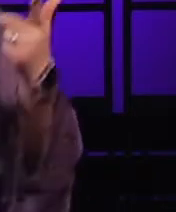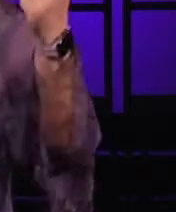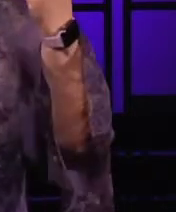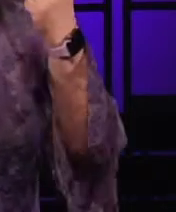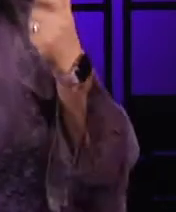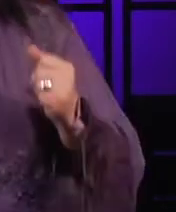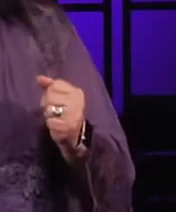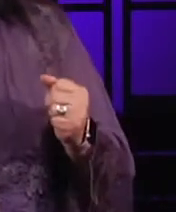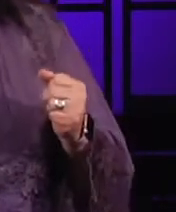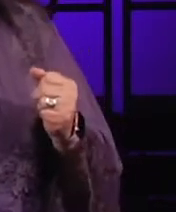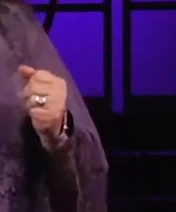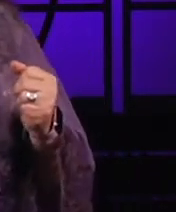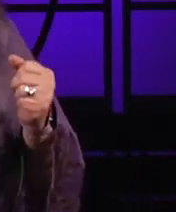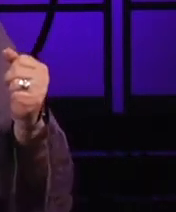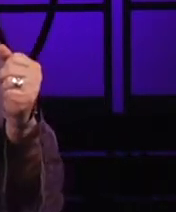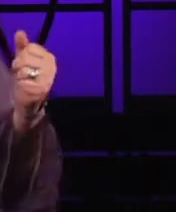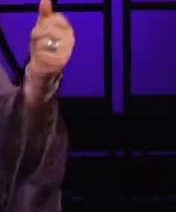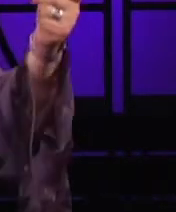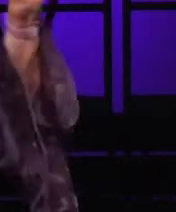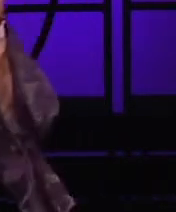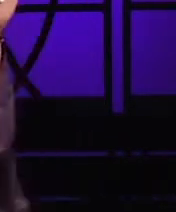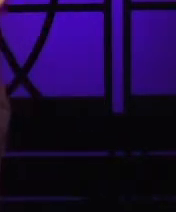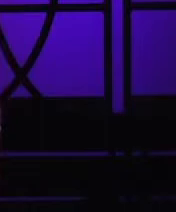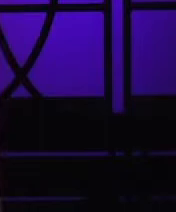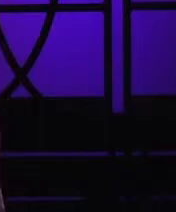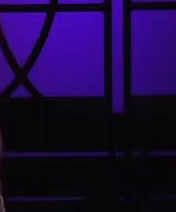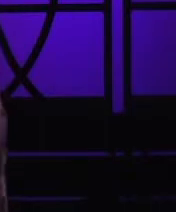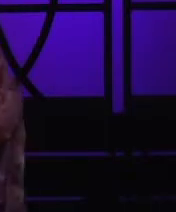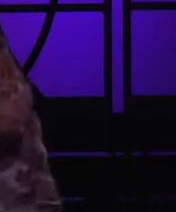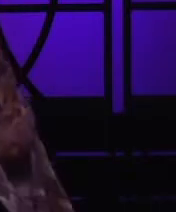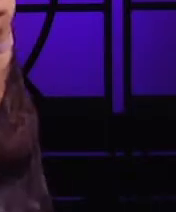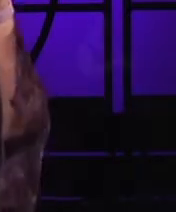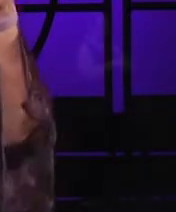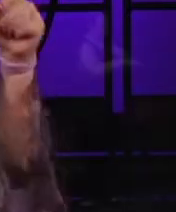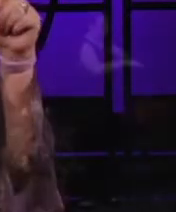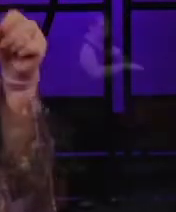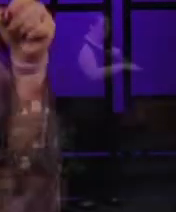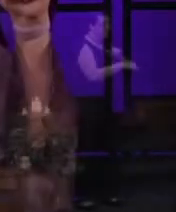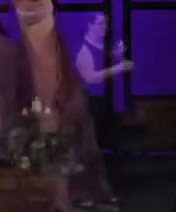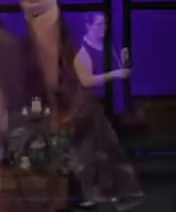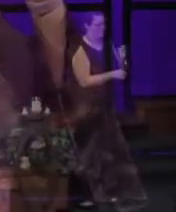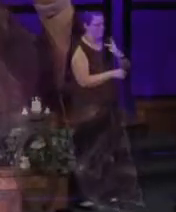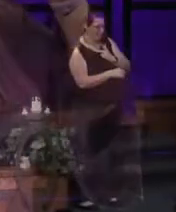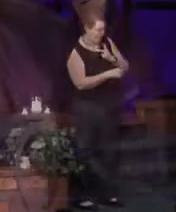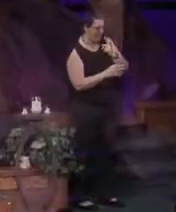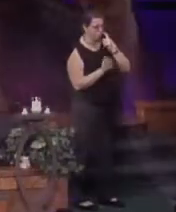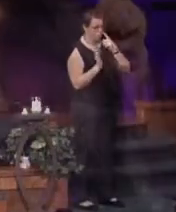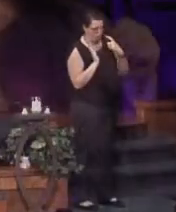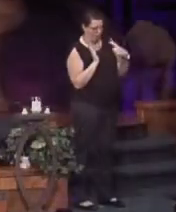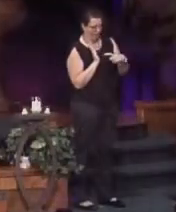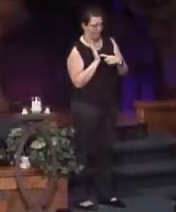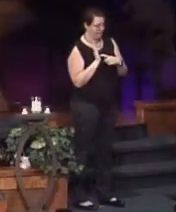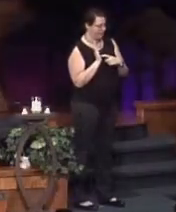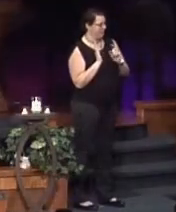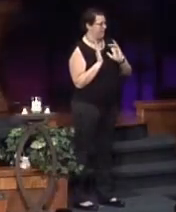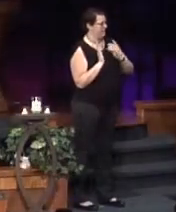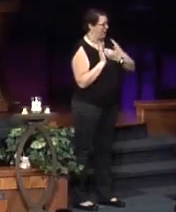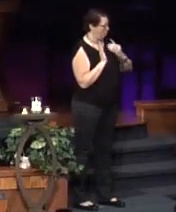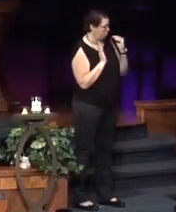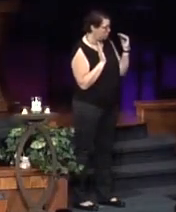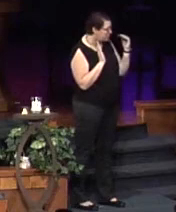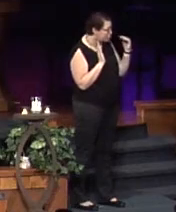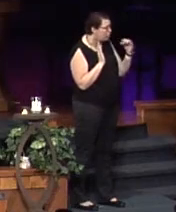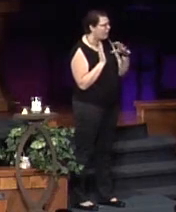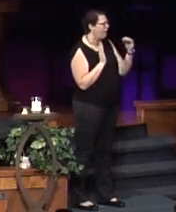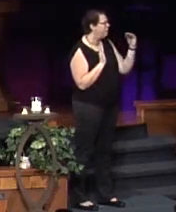unification. I'm calling us to oneness. We're calling us in this series back to recognize that our teaching, as well as